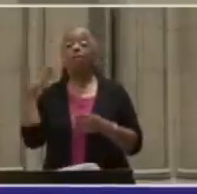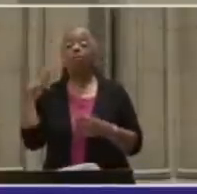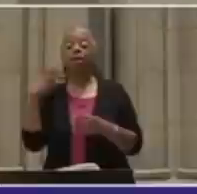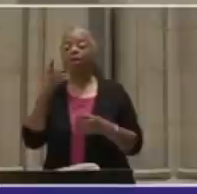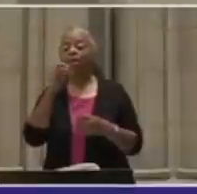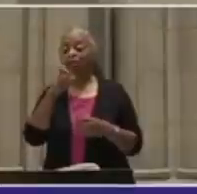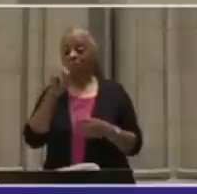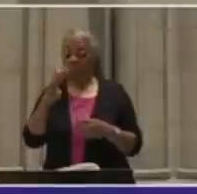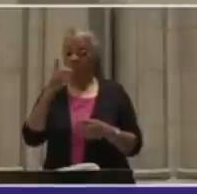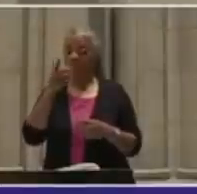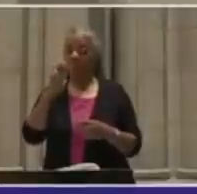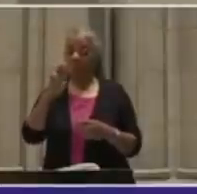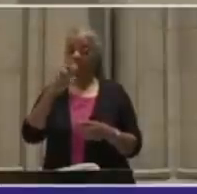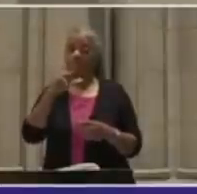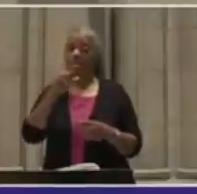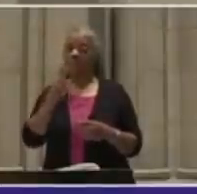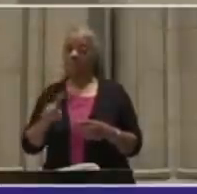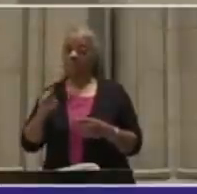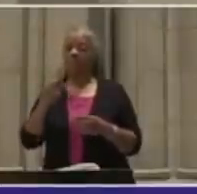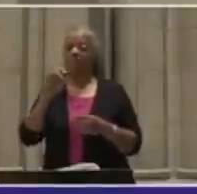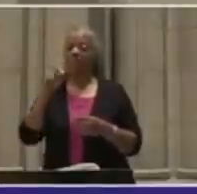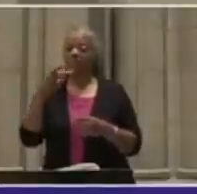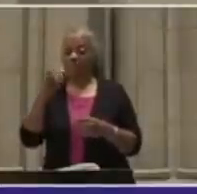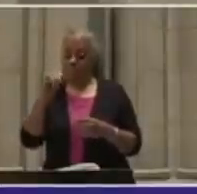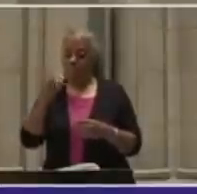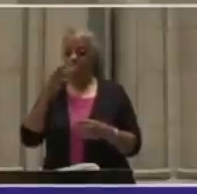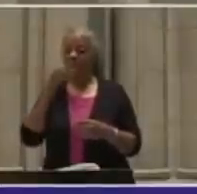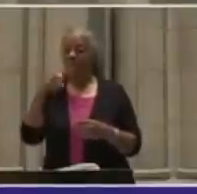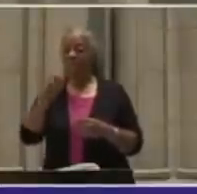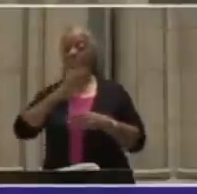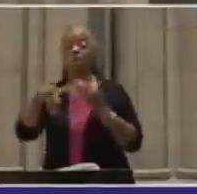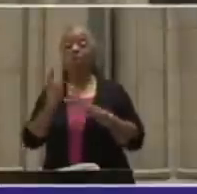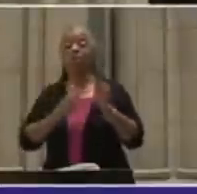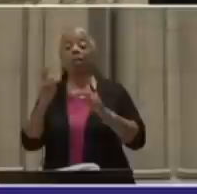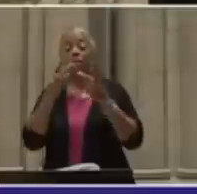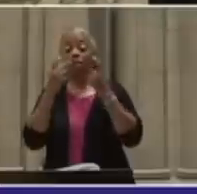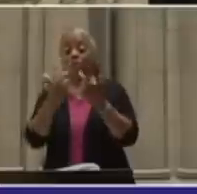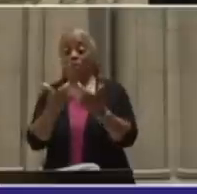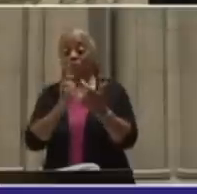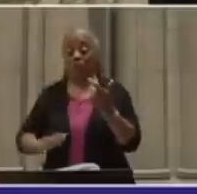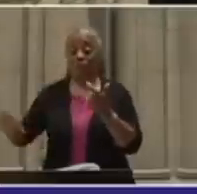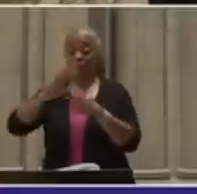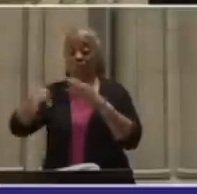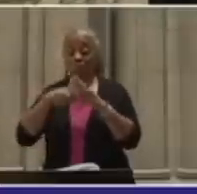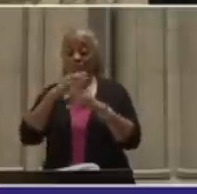Dr. Liz Theo Harris, to all of the people who are viewing around the world and around the